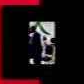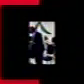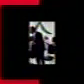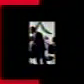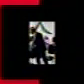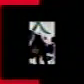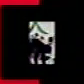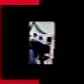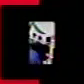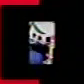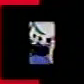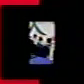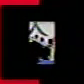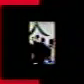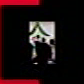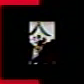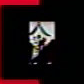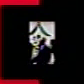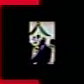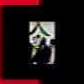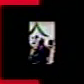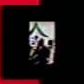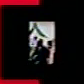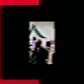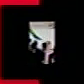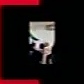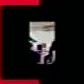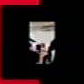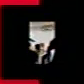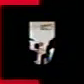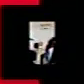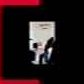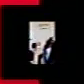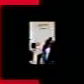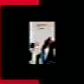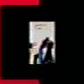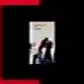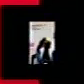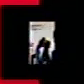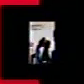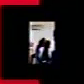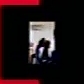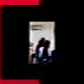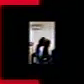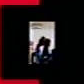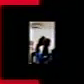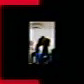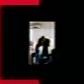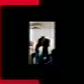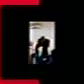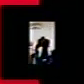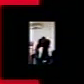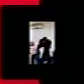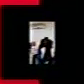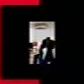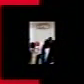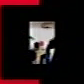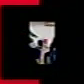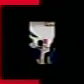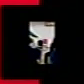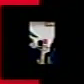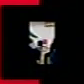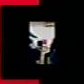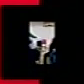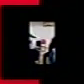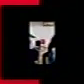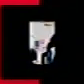all, above all, above all, taking the shield of faith. This is for your protection. You are protected